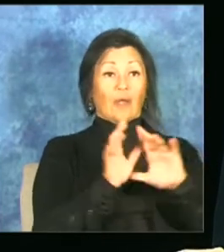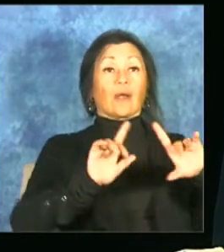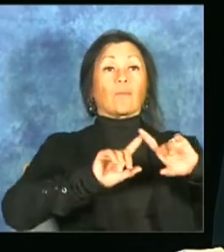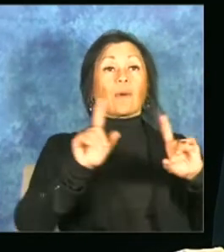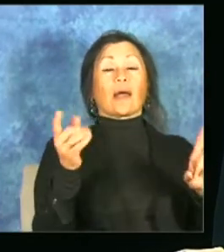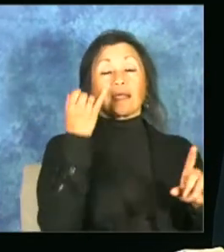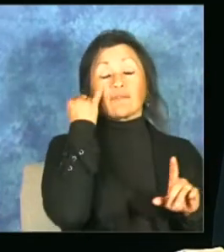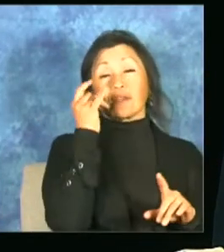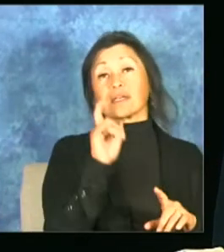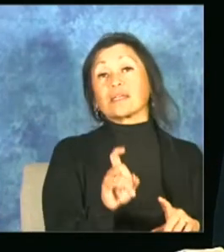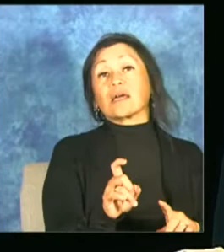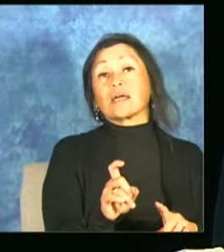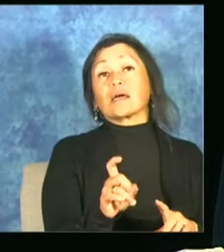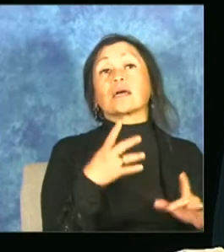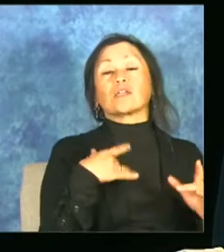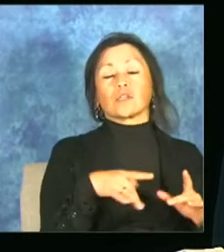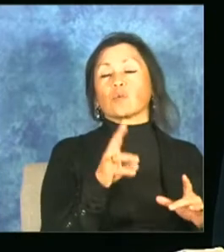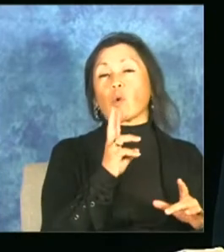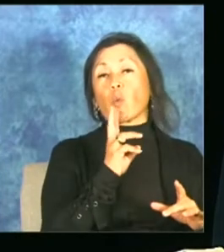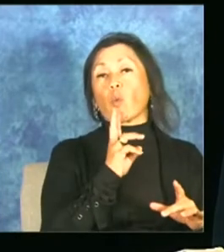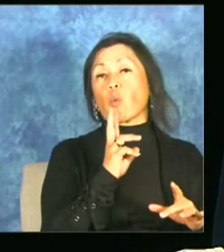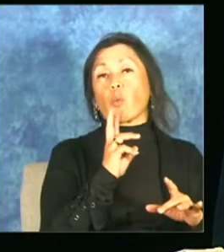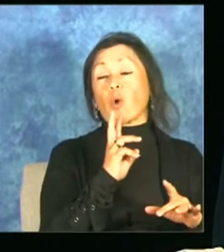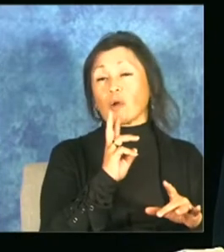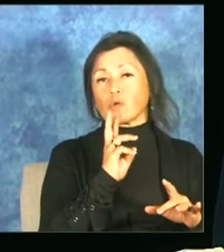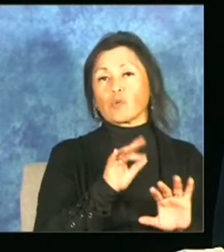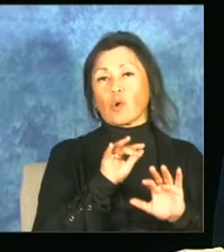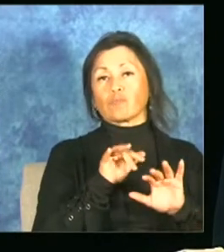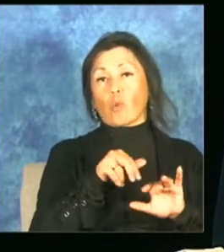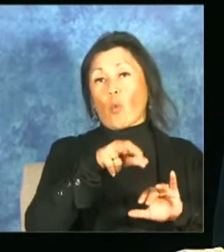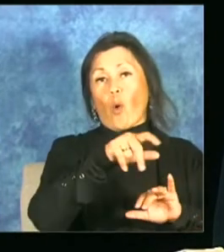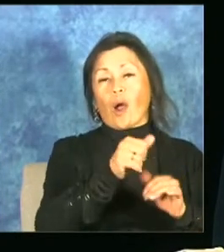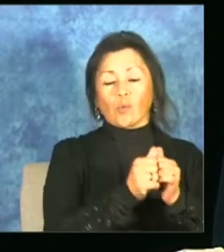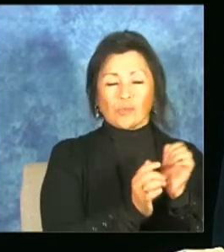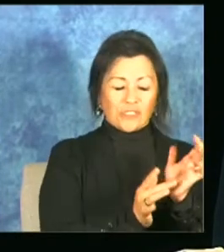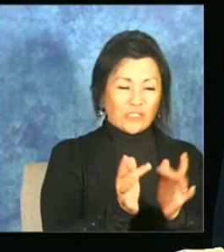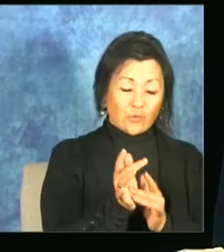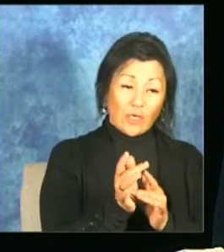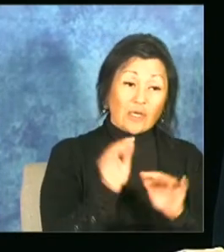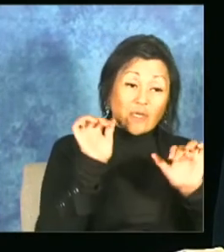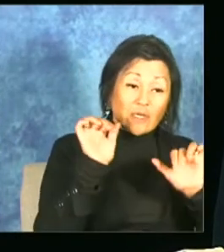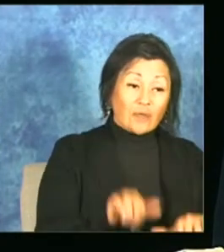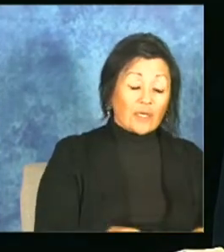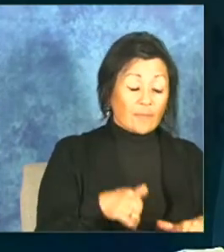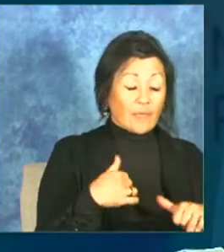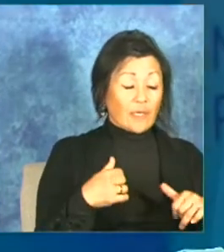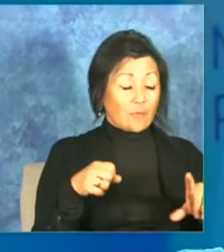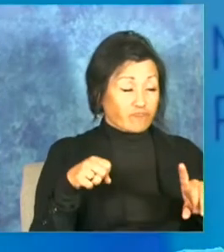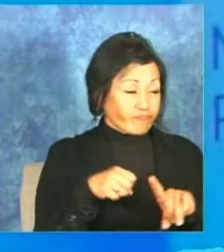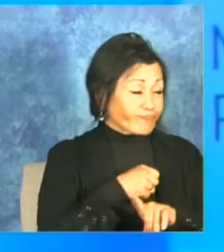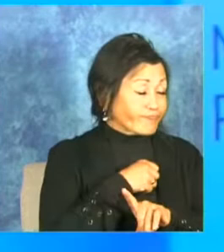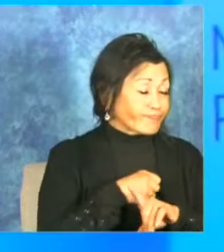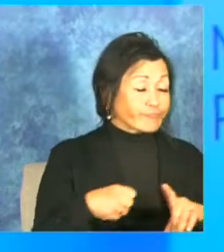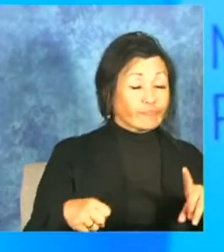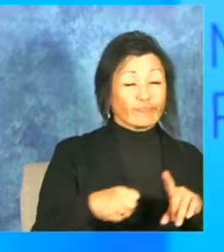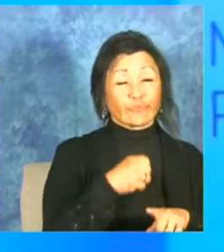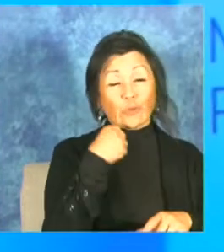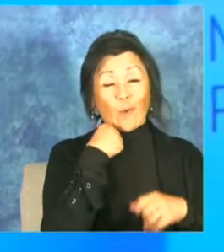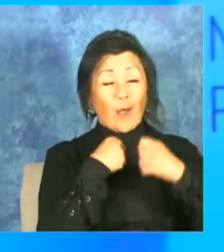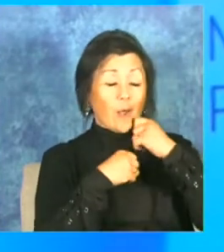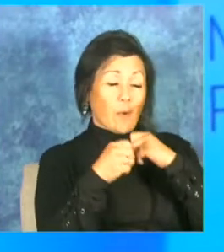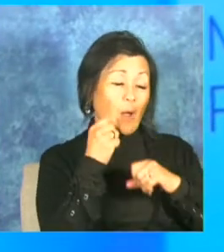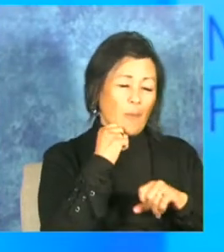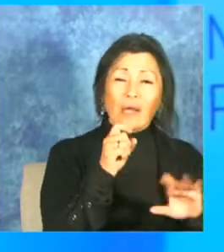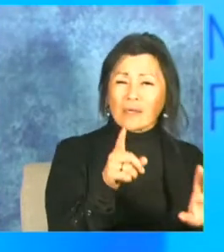if necessary, you'll walk on water with Jesus Christ. You can be battered, you can be bruised. I'm not saying you'll go